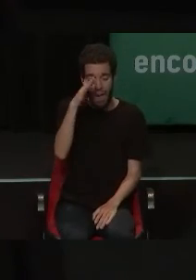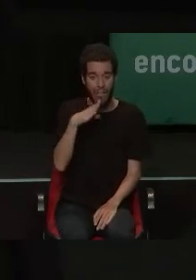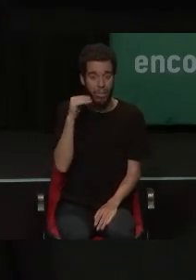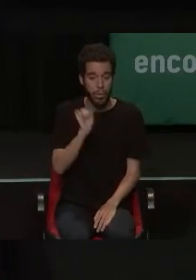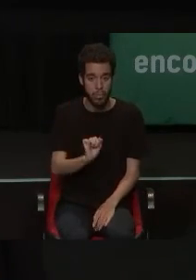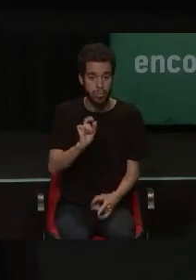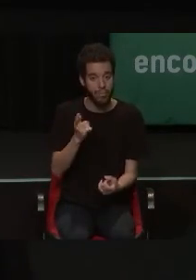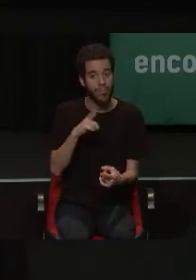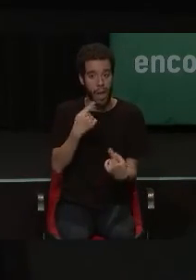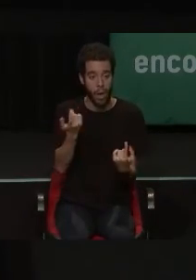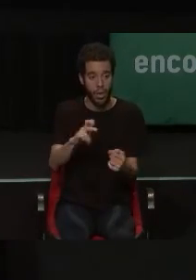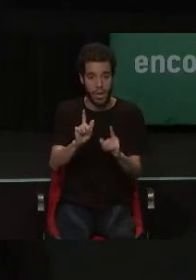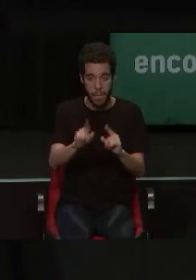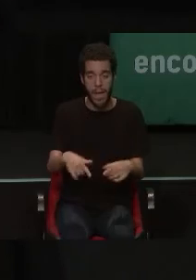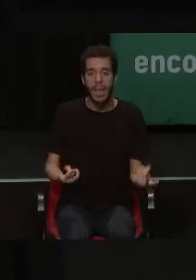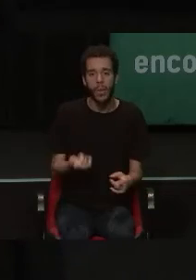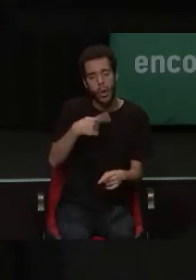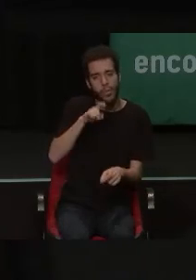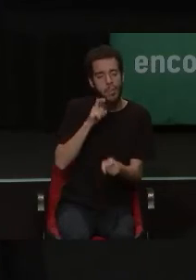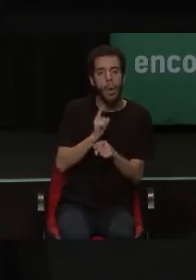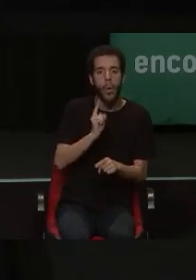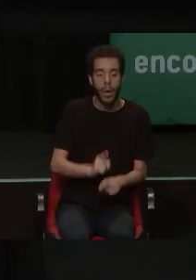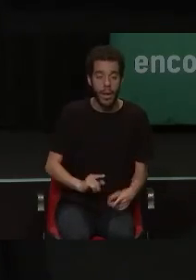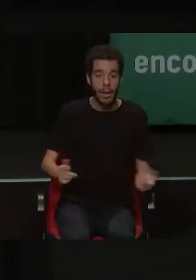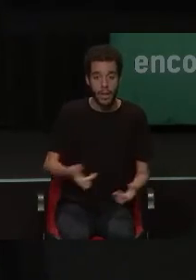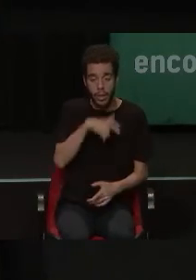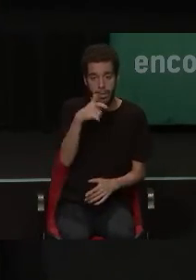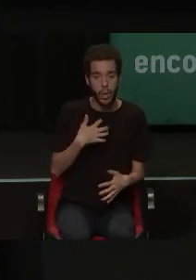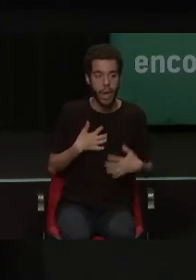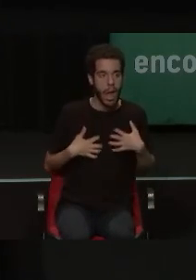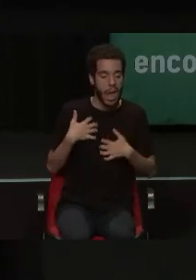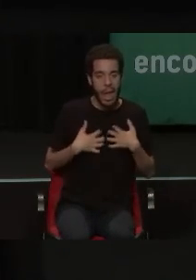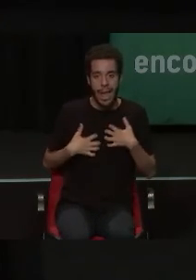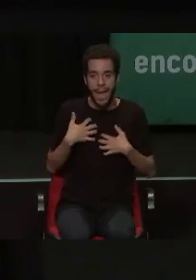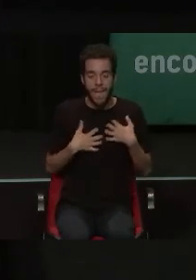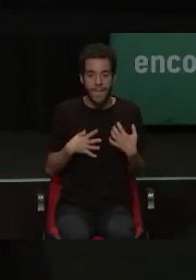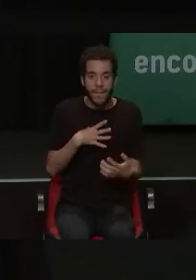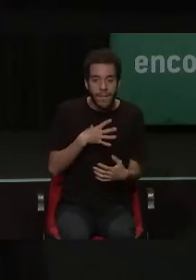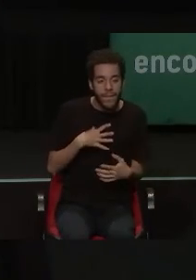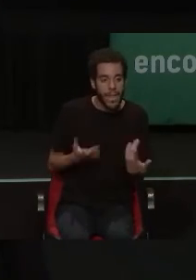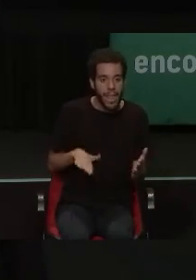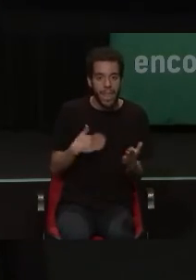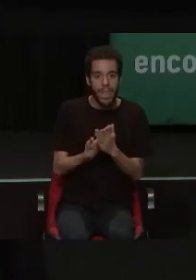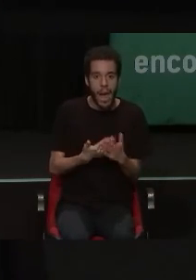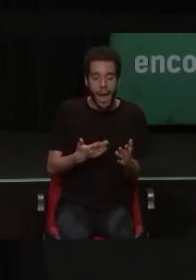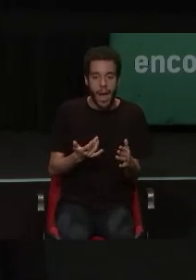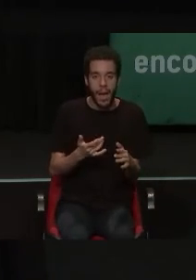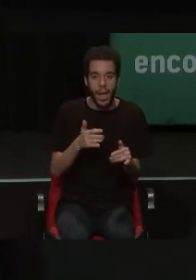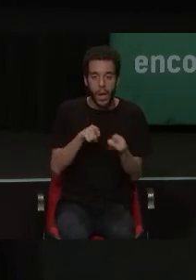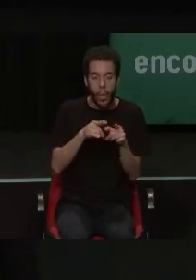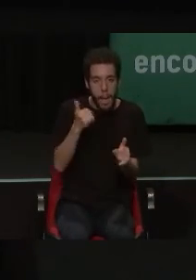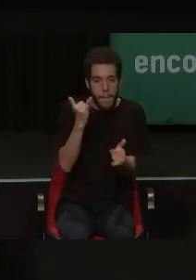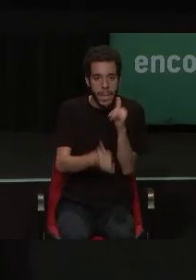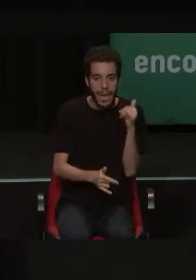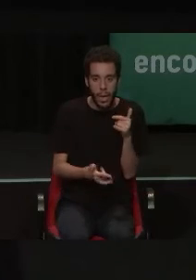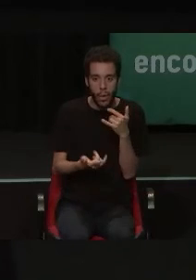this attachment in adult age. People who feel more anxious in terms of attachment with others,